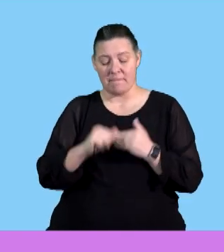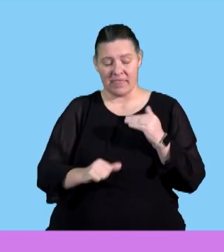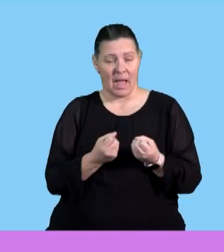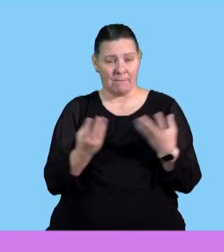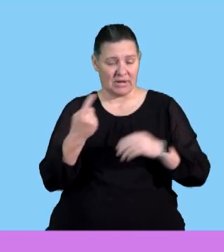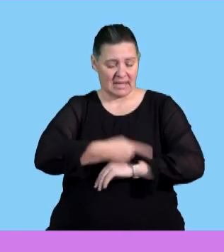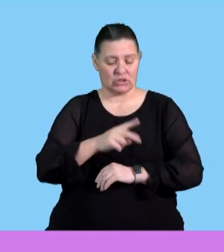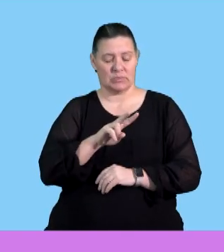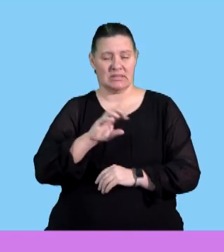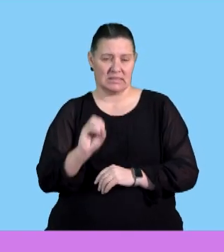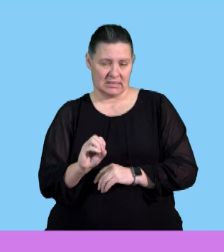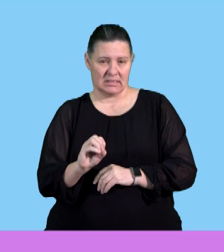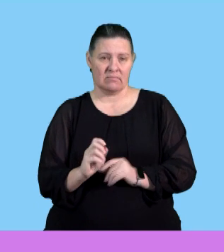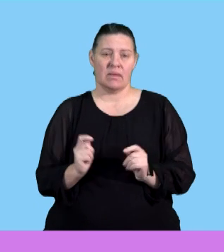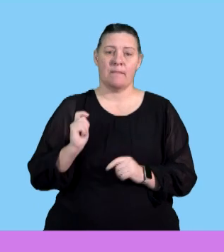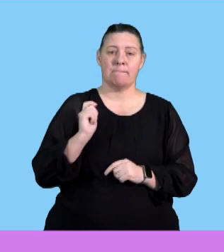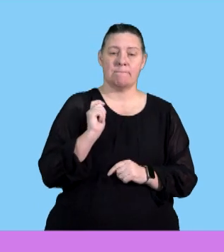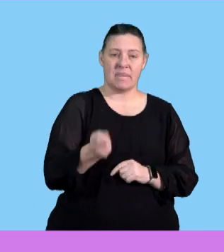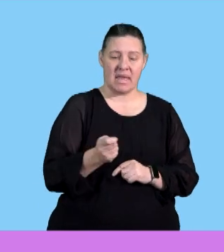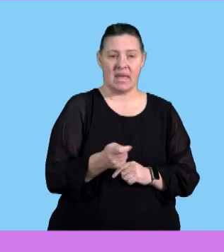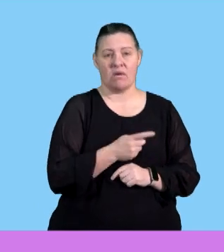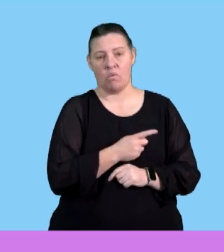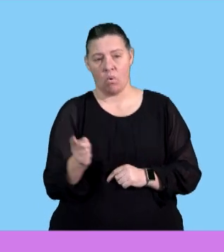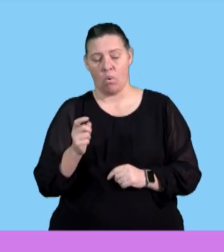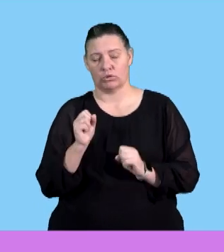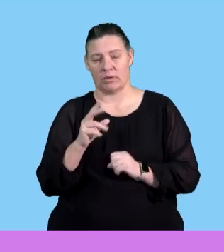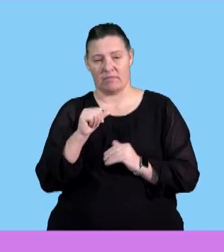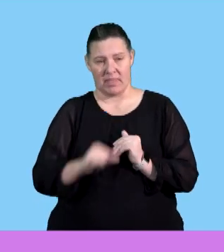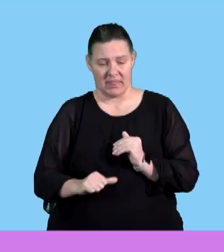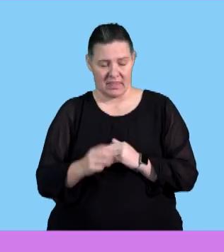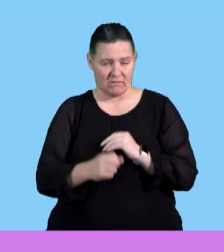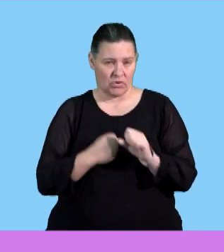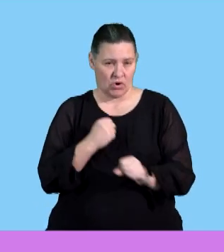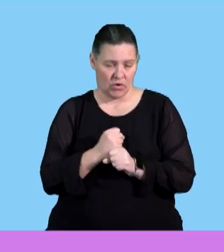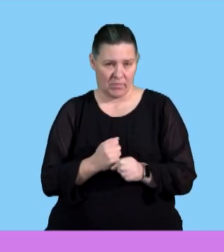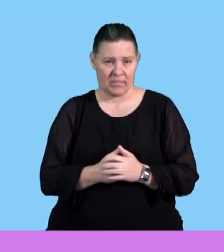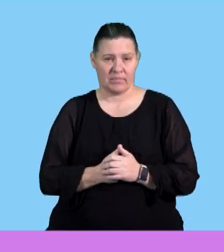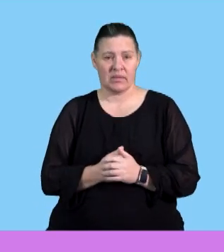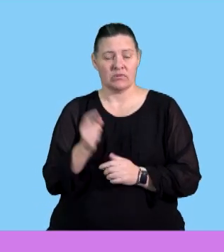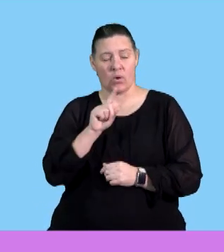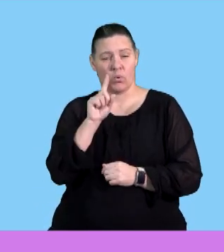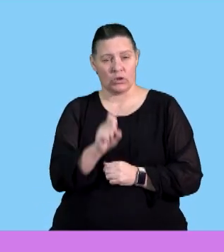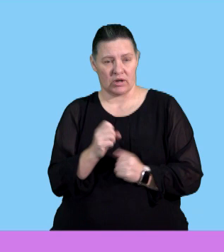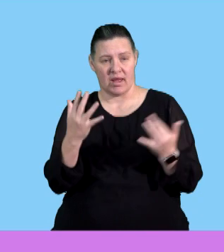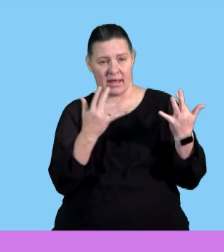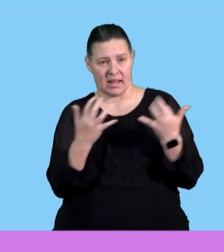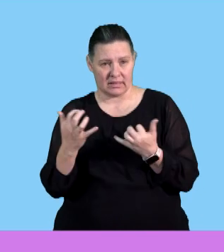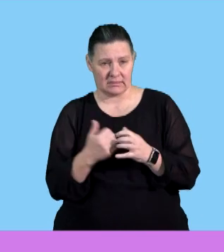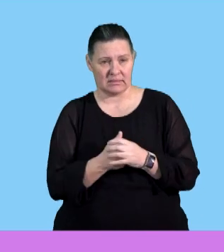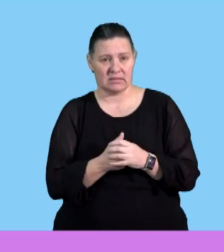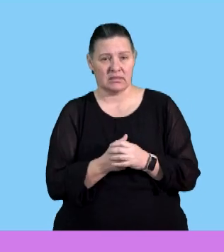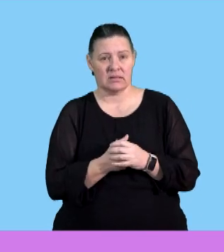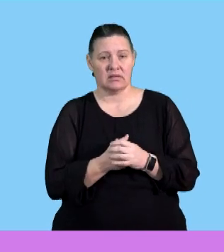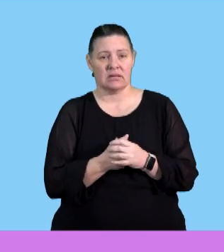days per month and were paid for all 12 months of the year. So the question here is